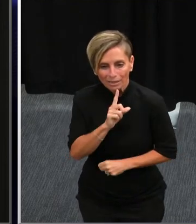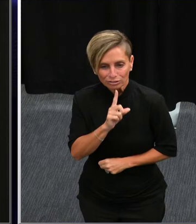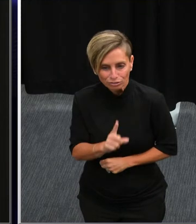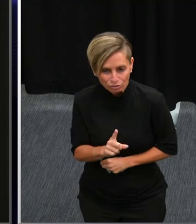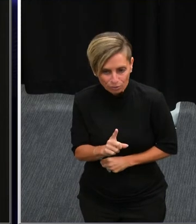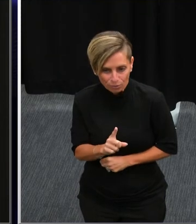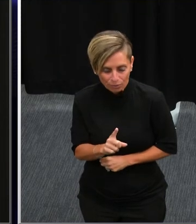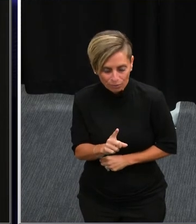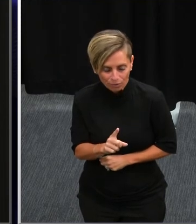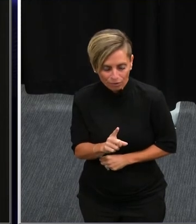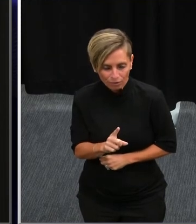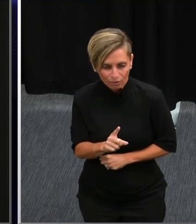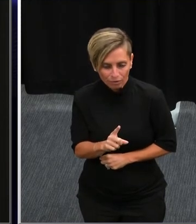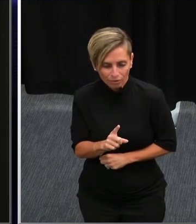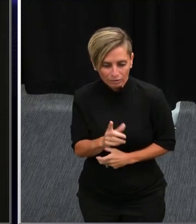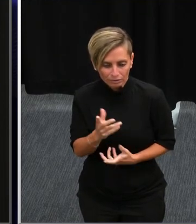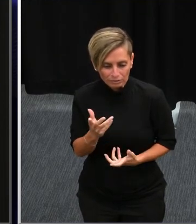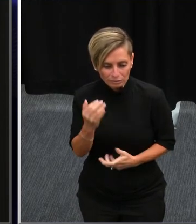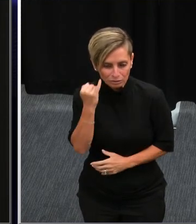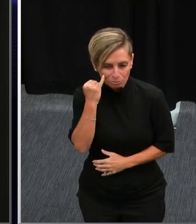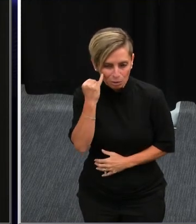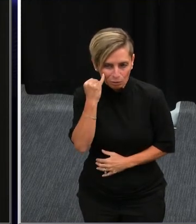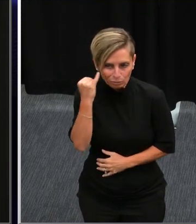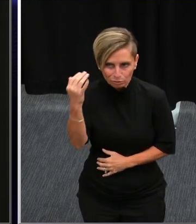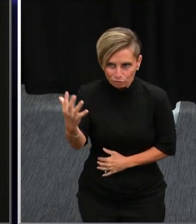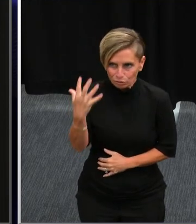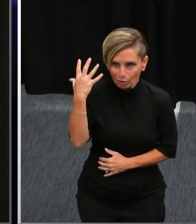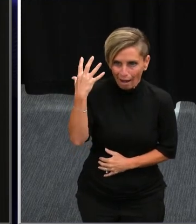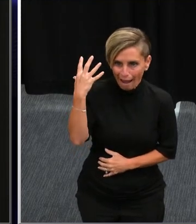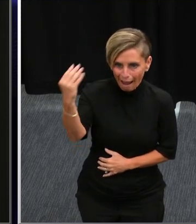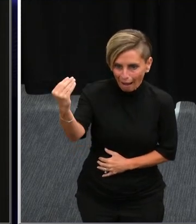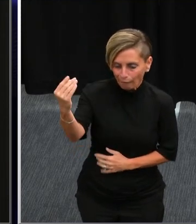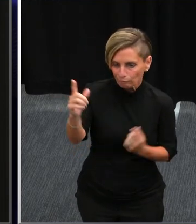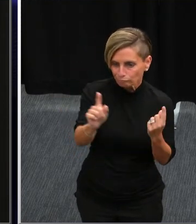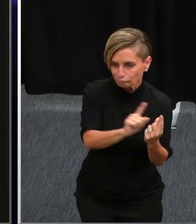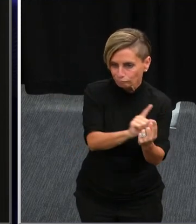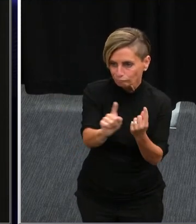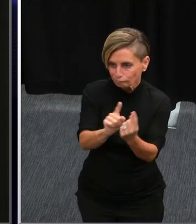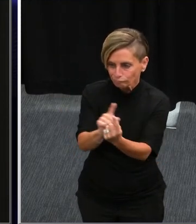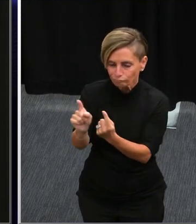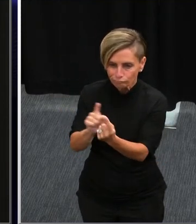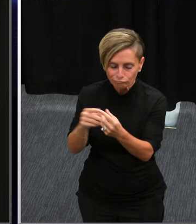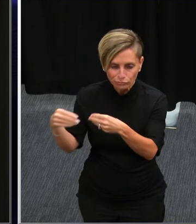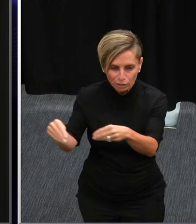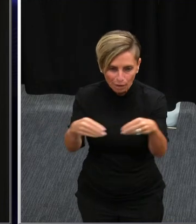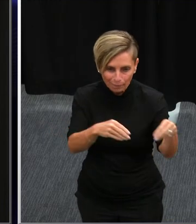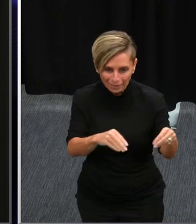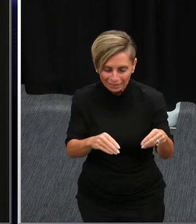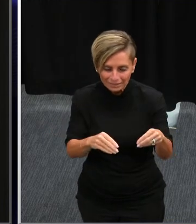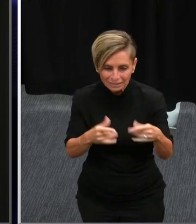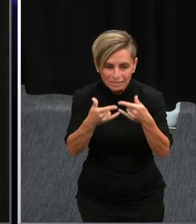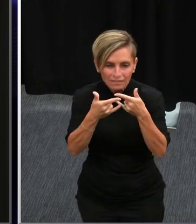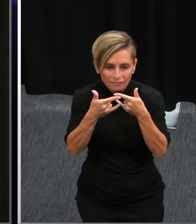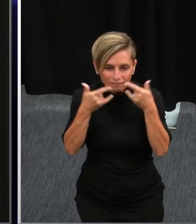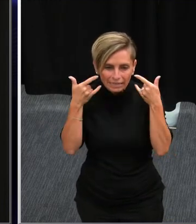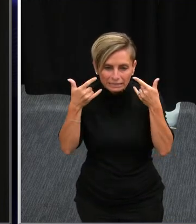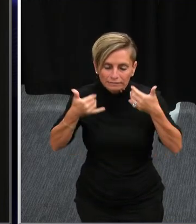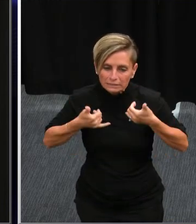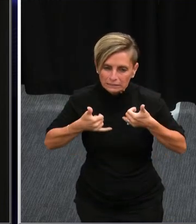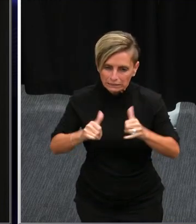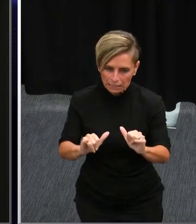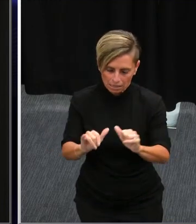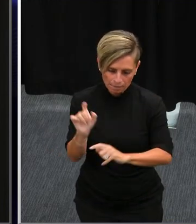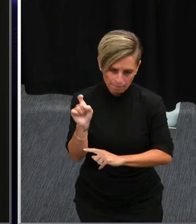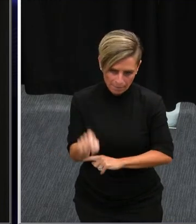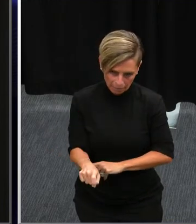going to be out and about, the face mask ordinance or face covering ordinance is still in